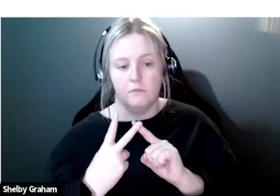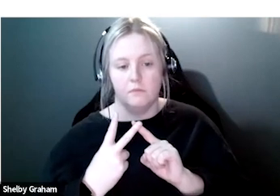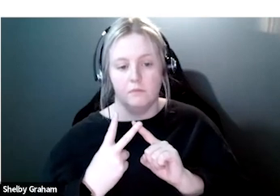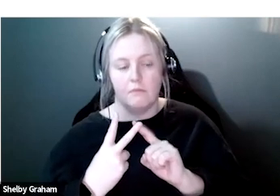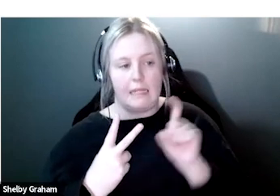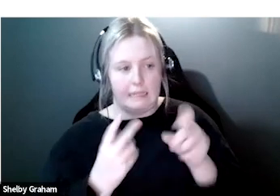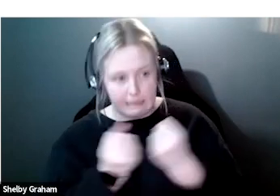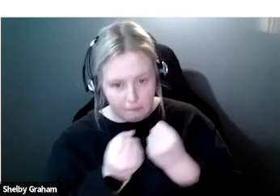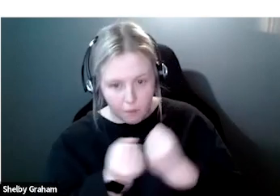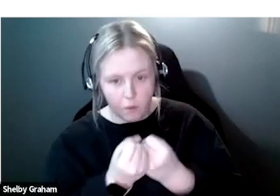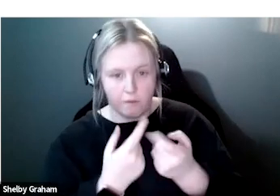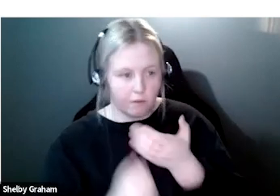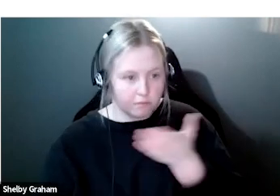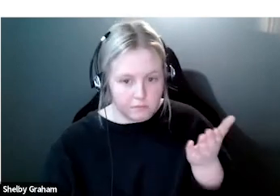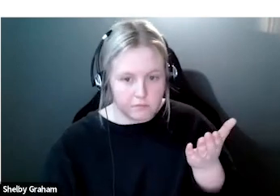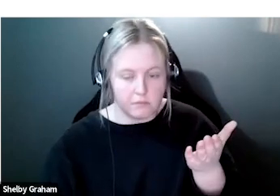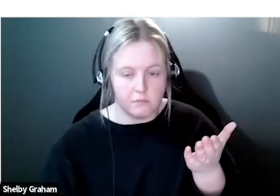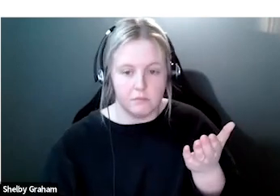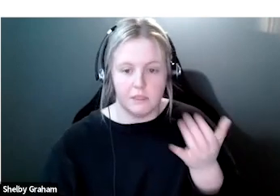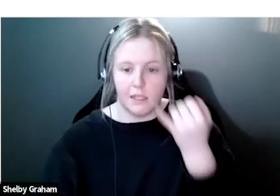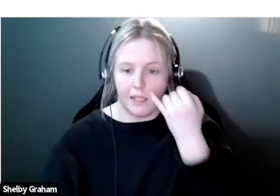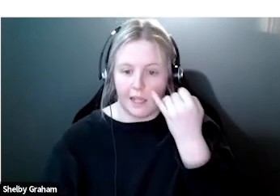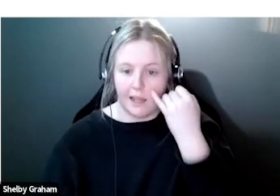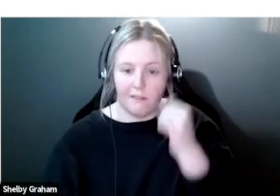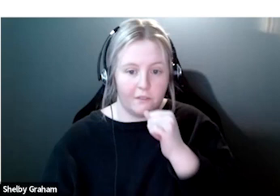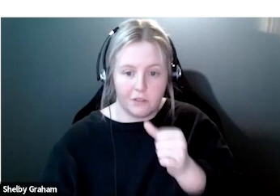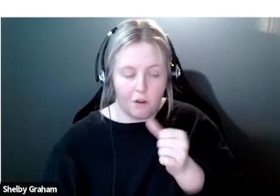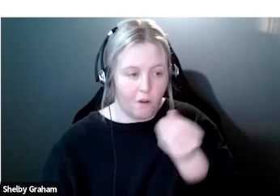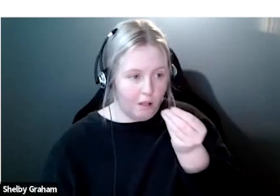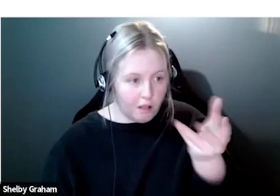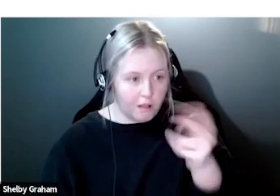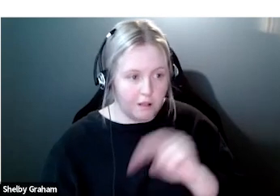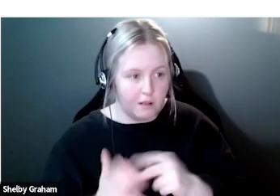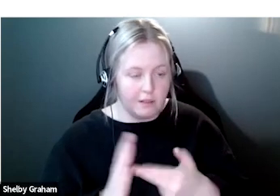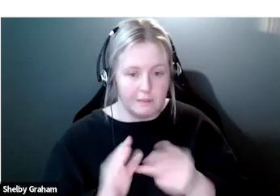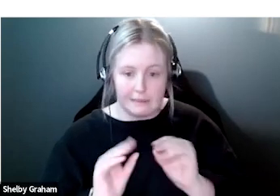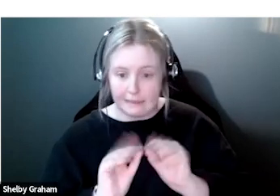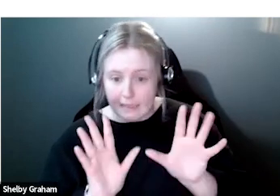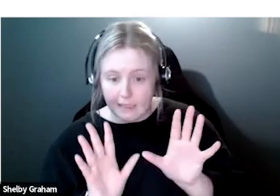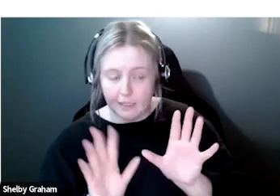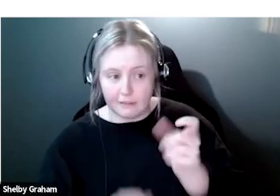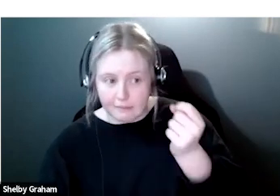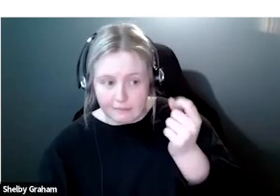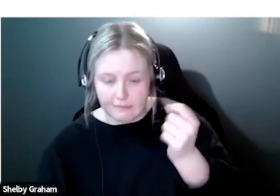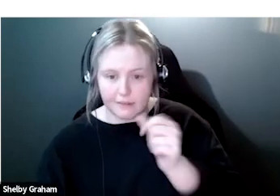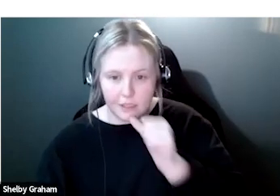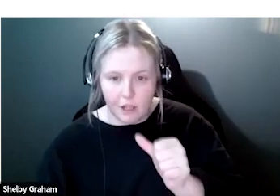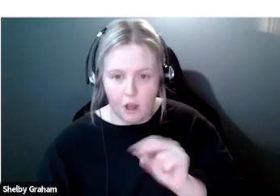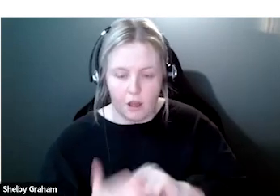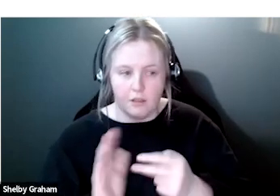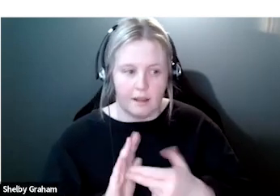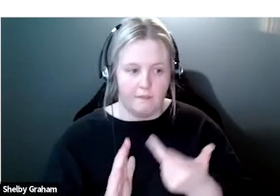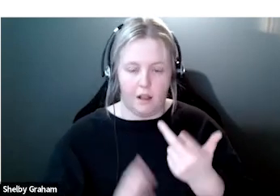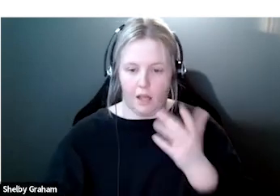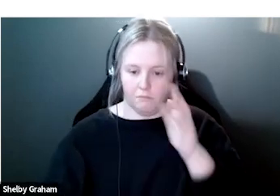support that's needed in terms of questions. Without clarity, again, it puts me out of that productivity flow. It takes me out of that window of tolerance. And